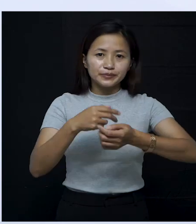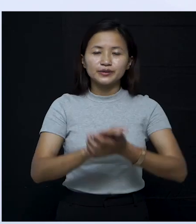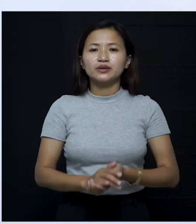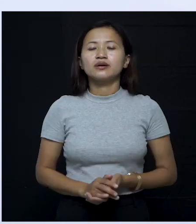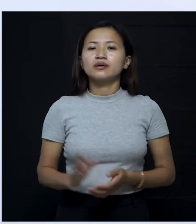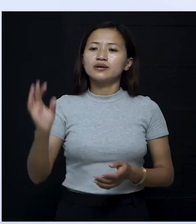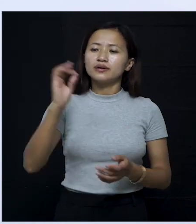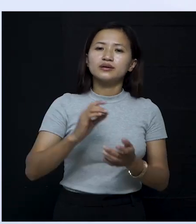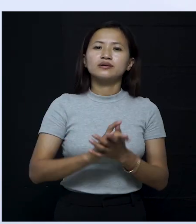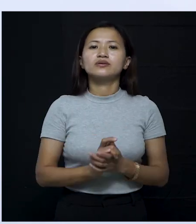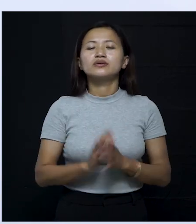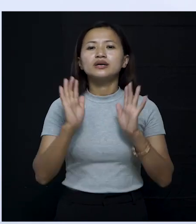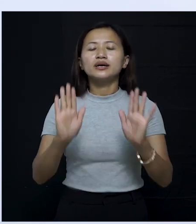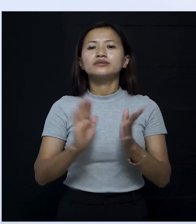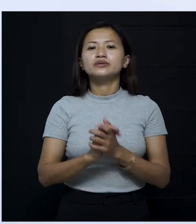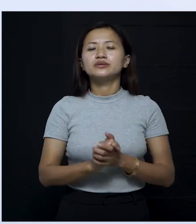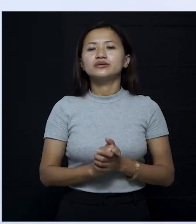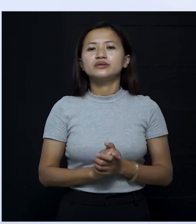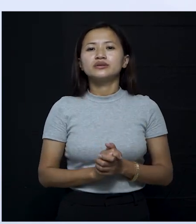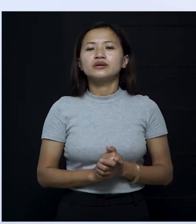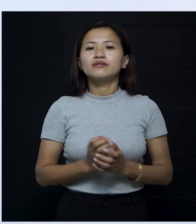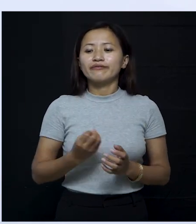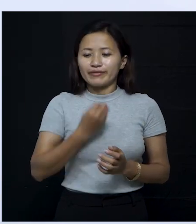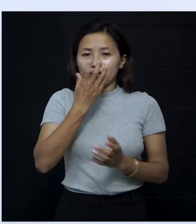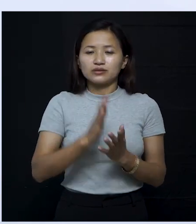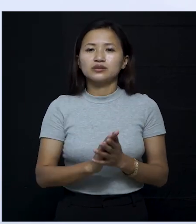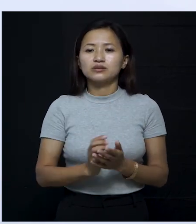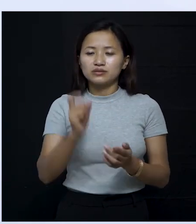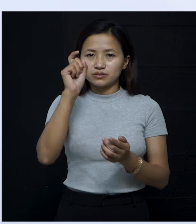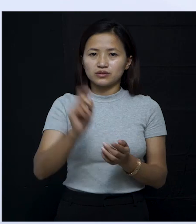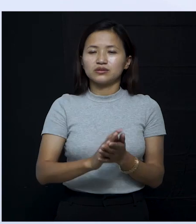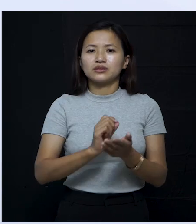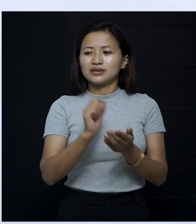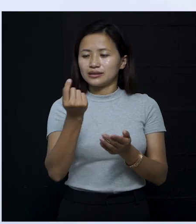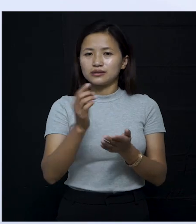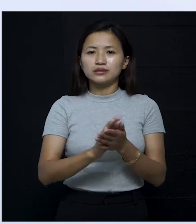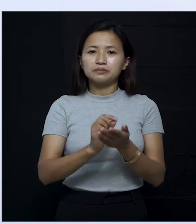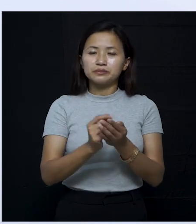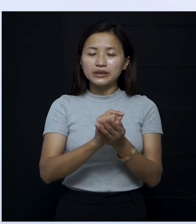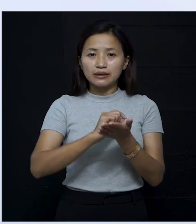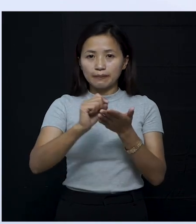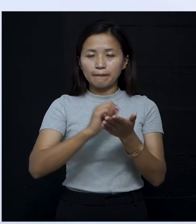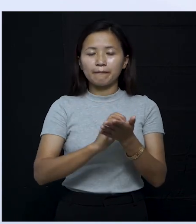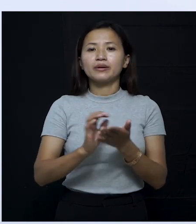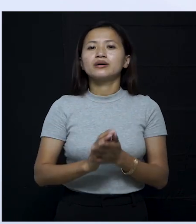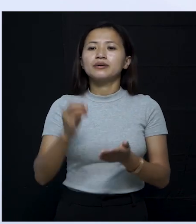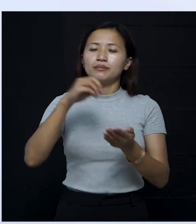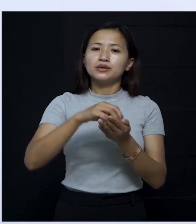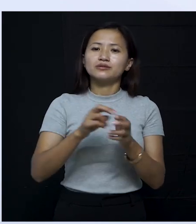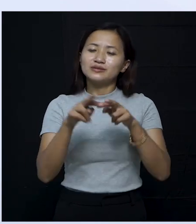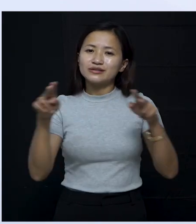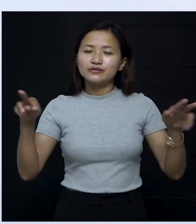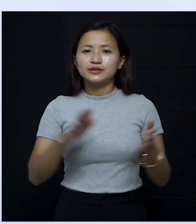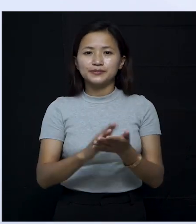here again, you have to, when you say flowers, again, you need to write a little bit about it. That is, you can mention the different